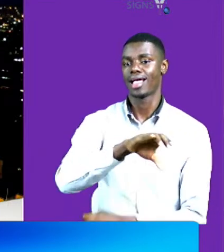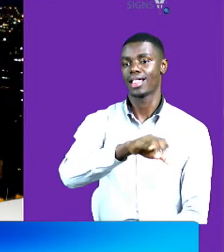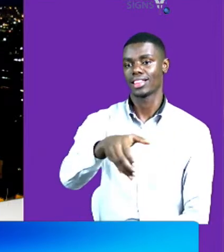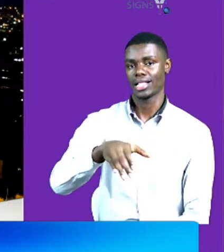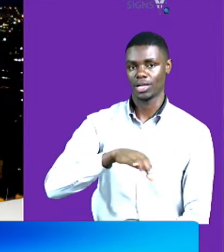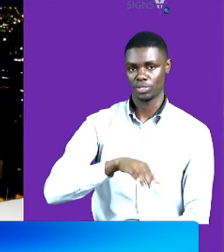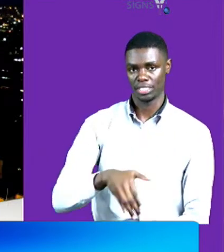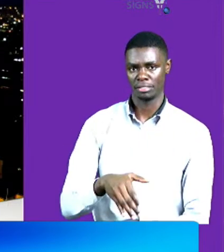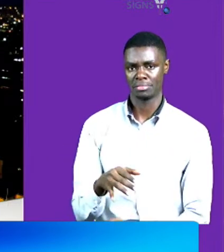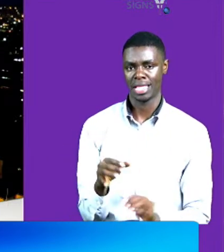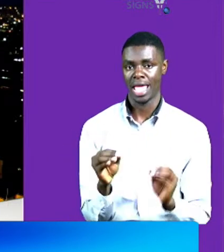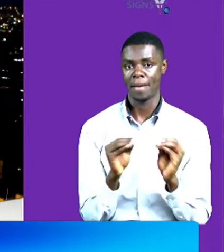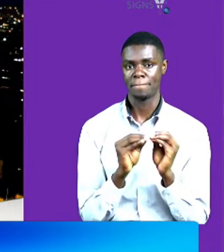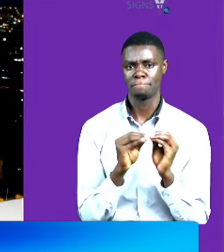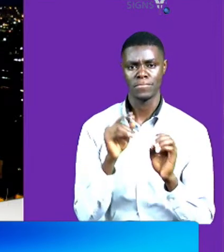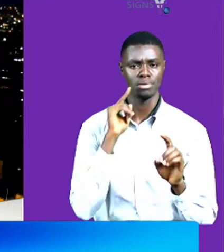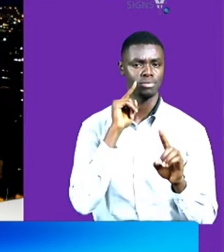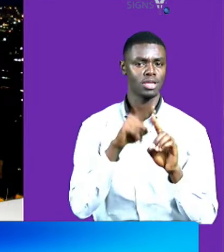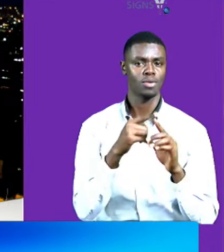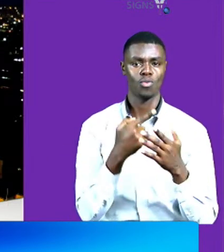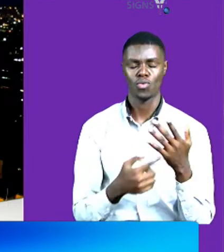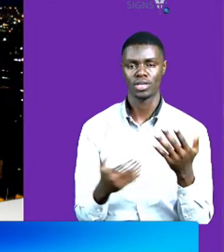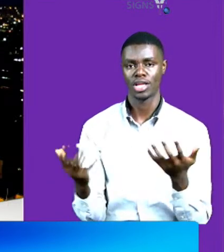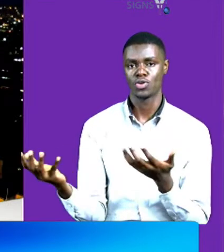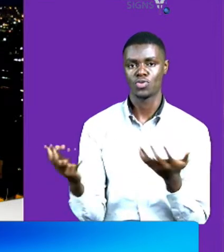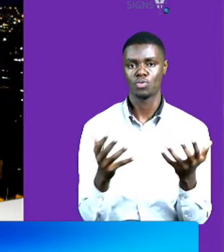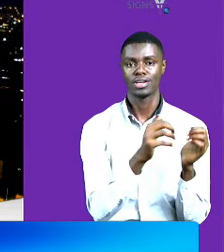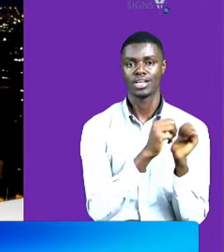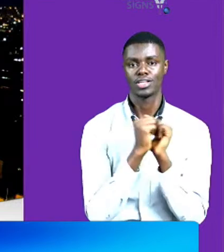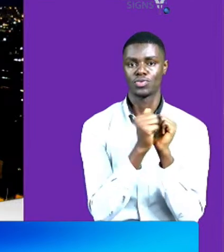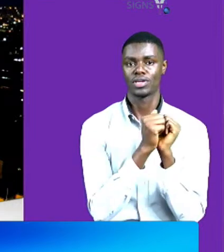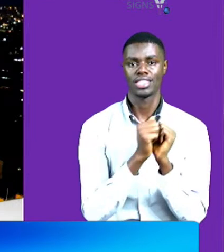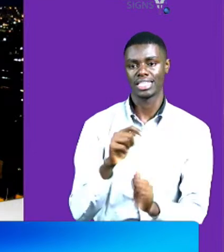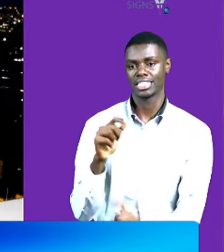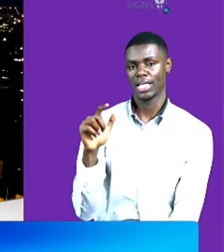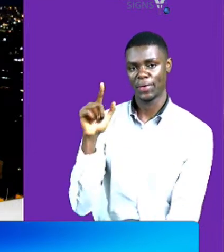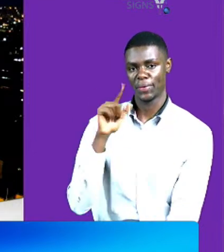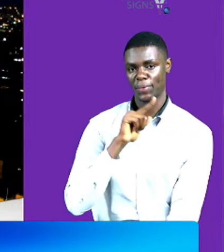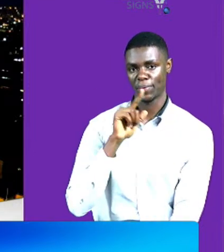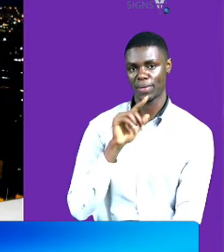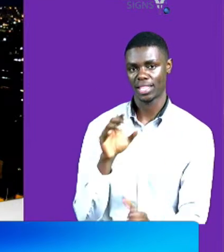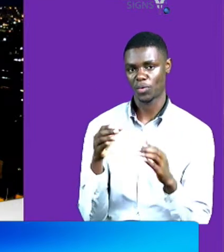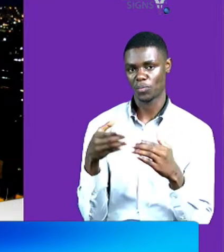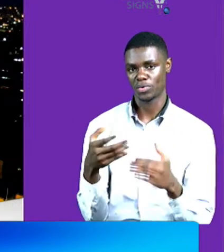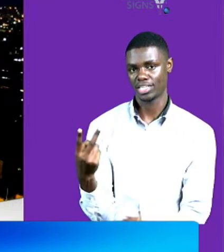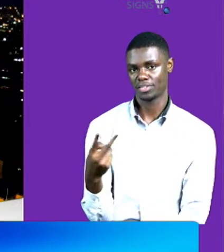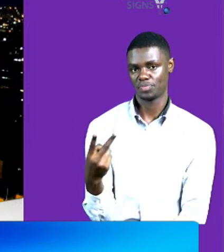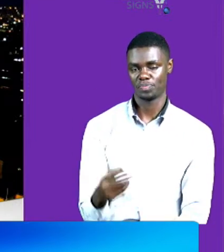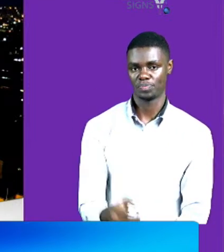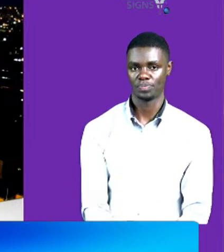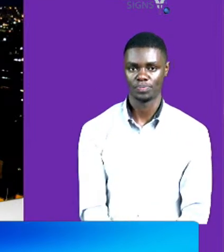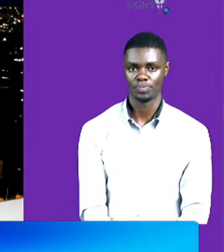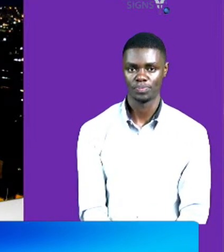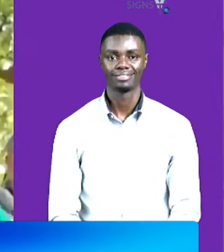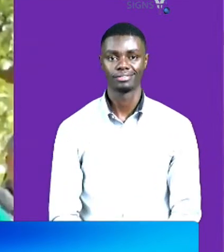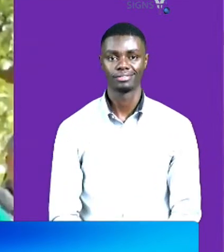counties. The meetings aim to bring together these hostile communities.